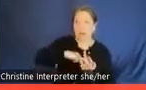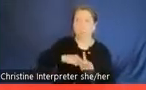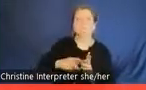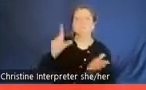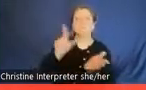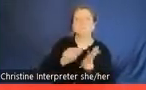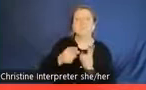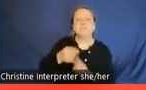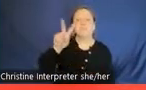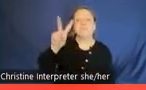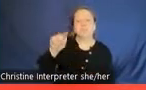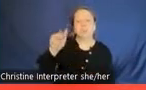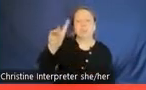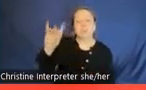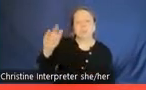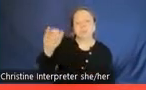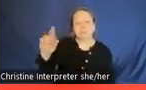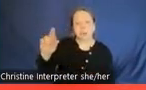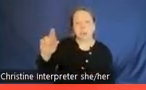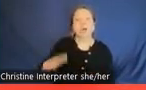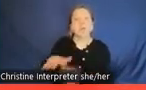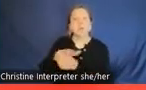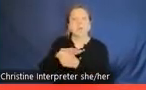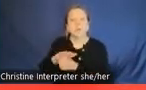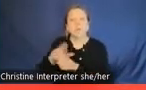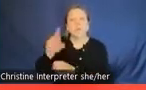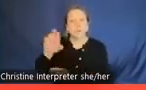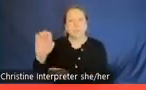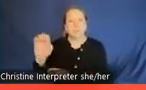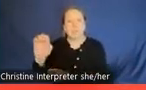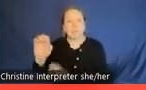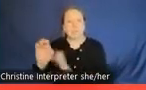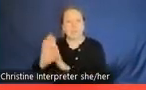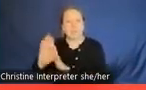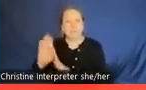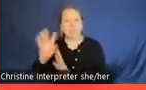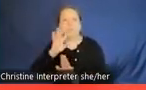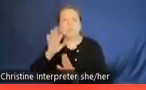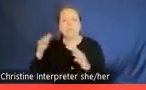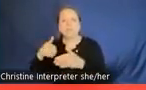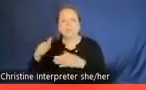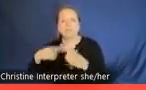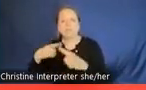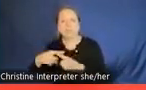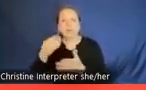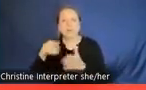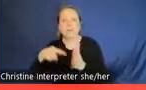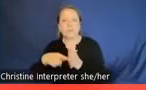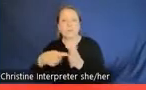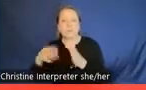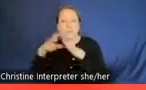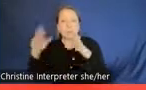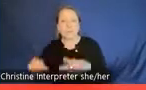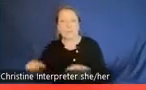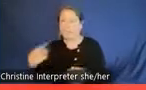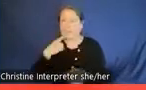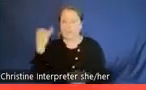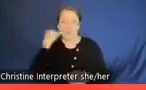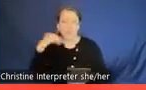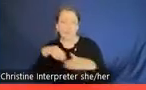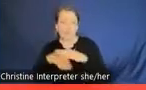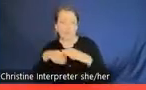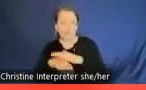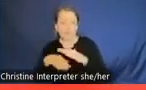a local real estate developer on the topic of affordable housing. He cited accessibility requirements as a reason